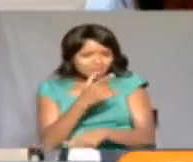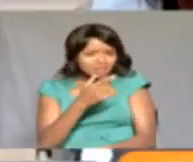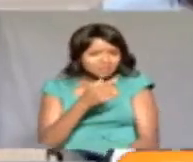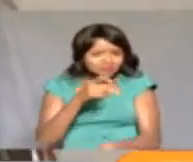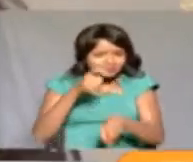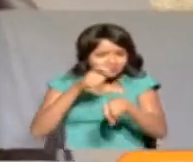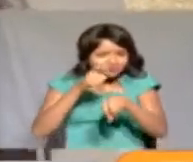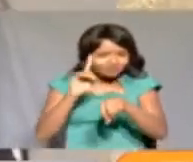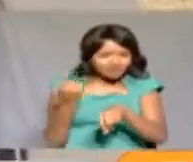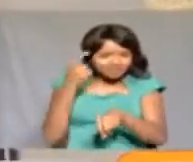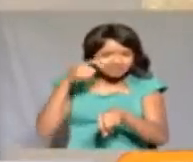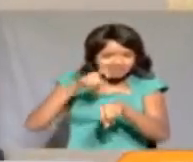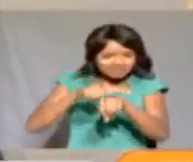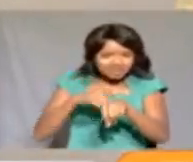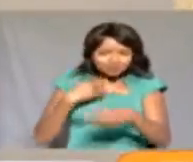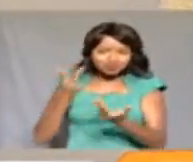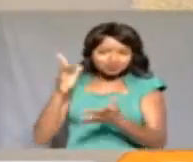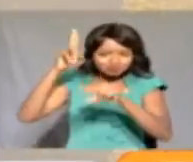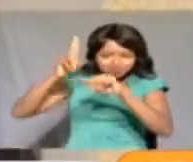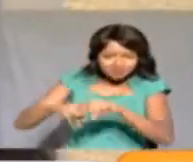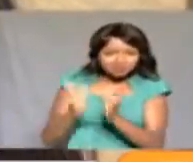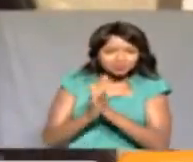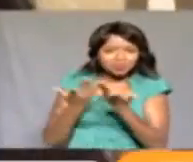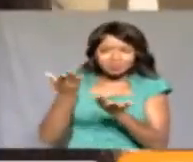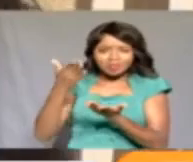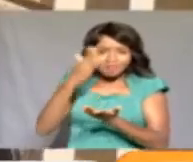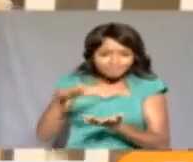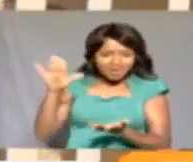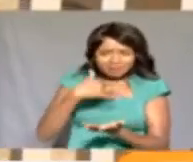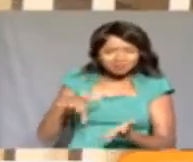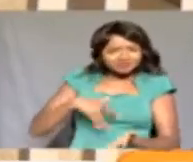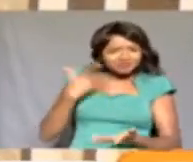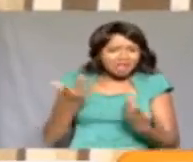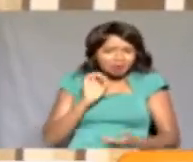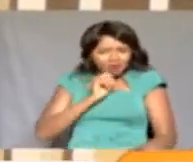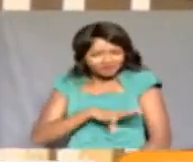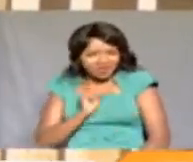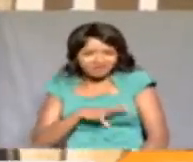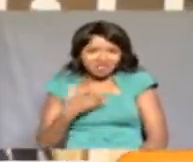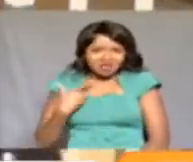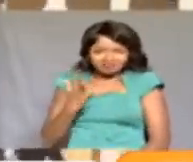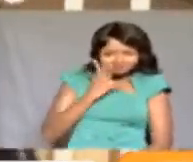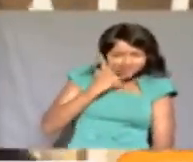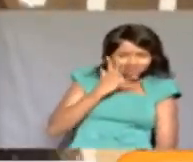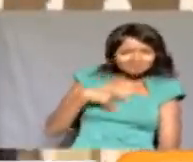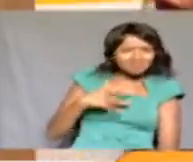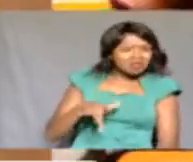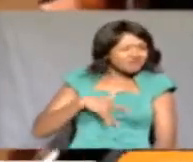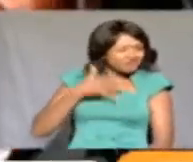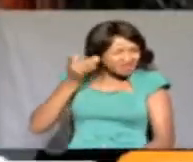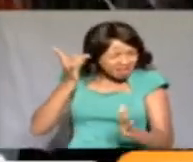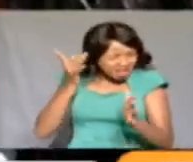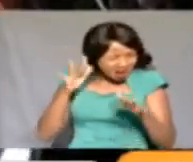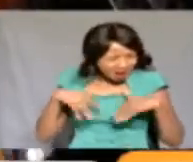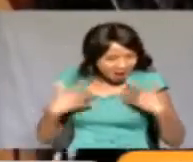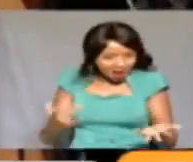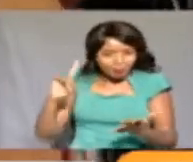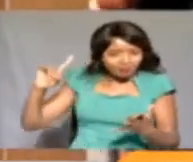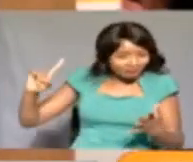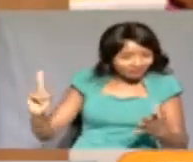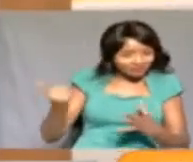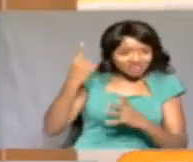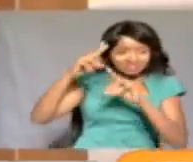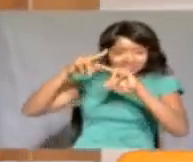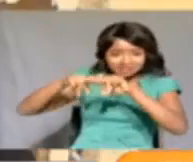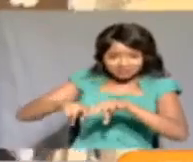the House, how are you feeling? Were you intimidated? Were you overwhelmed? How did you feel? The first sitting. The first